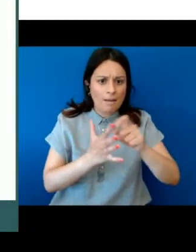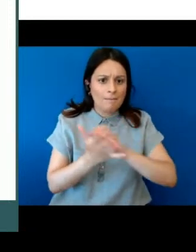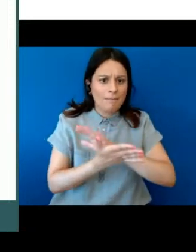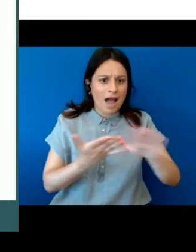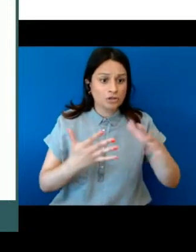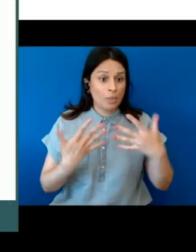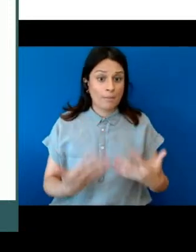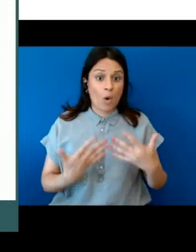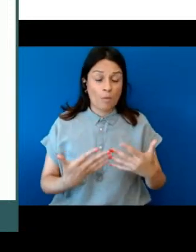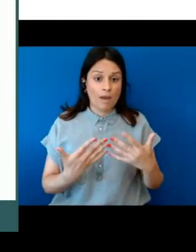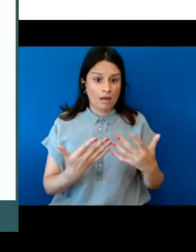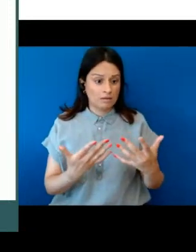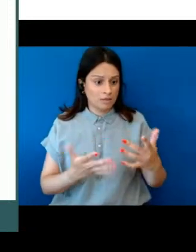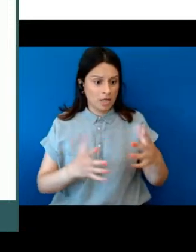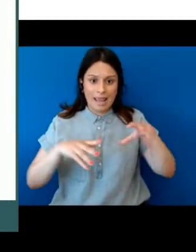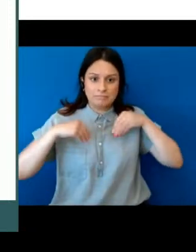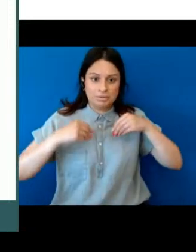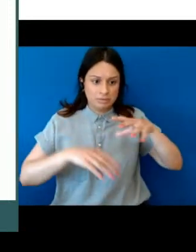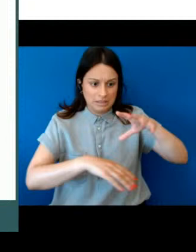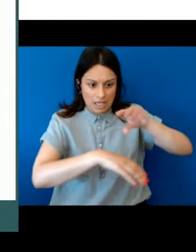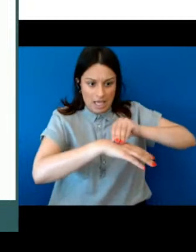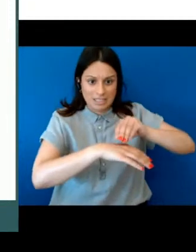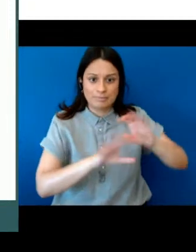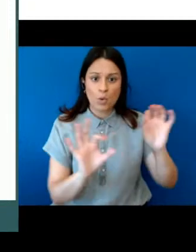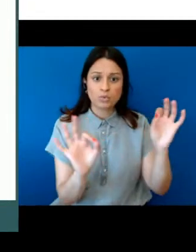actually explain the rash.